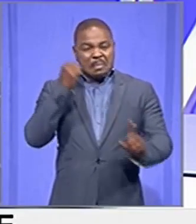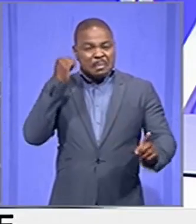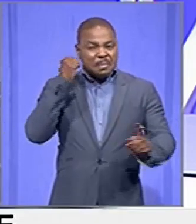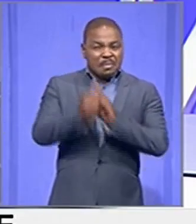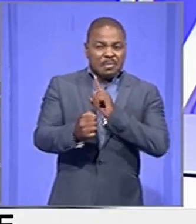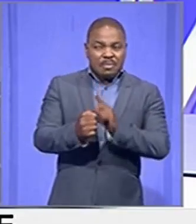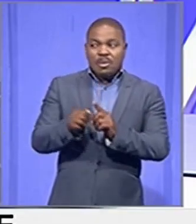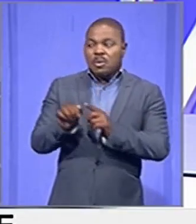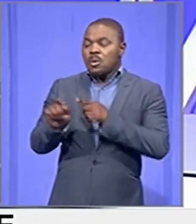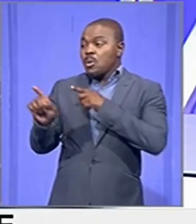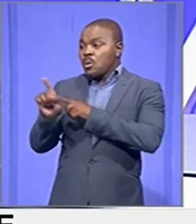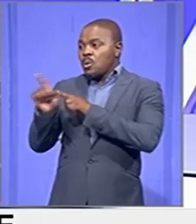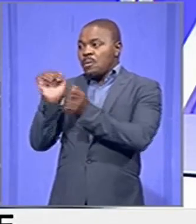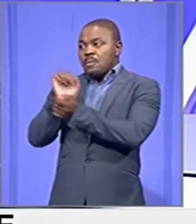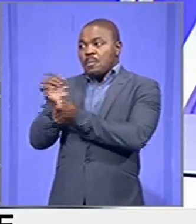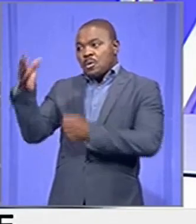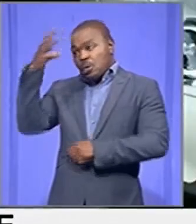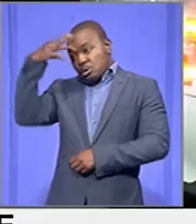le ditlamong Lesotho.